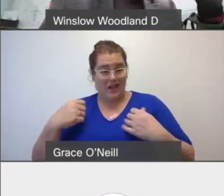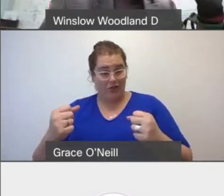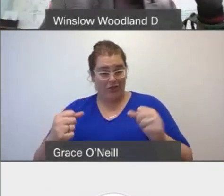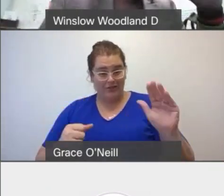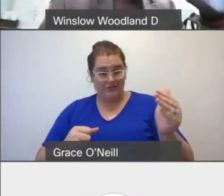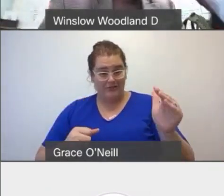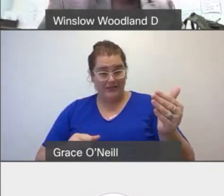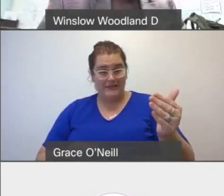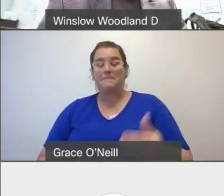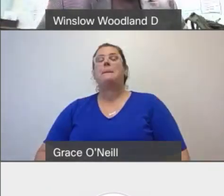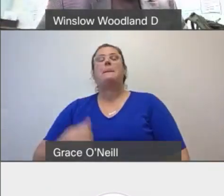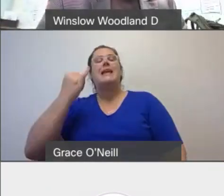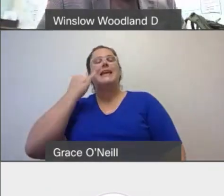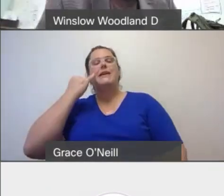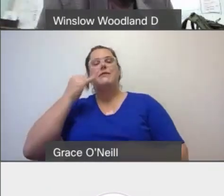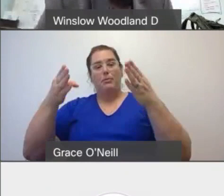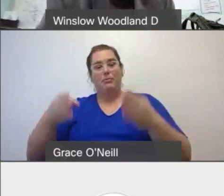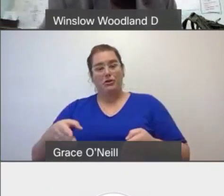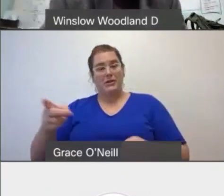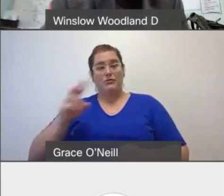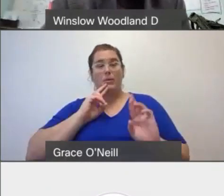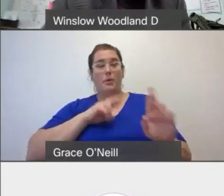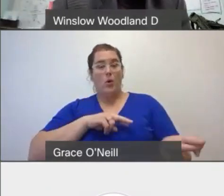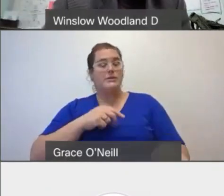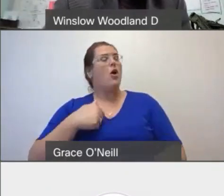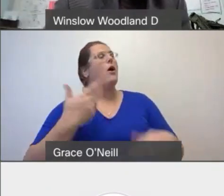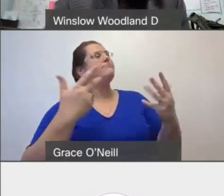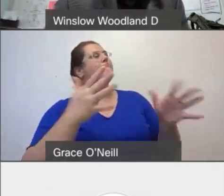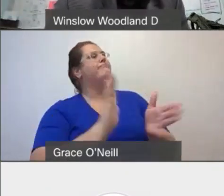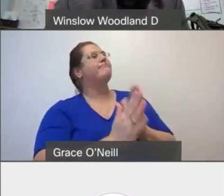is reporting that they've been vaccinated,